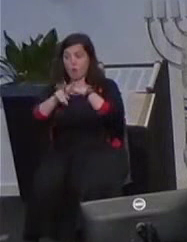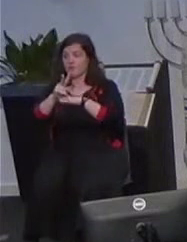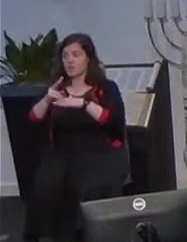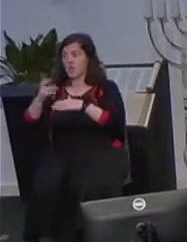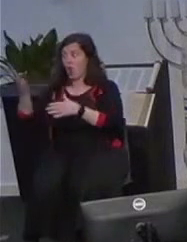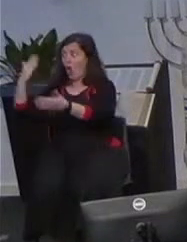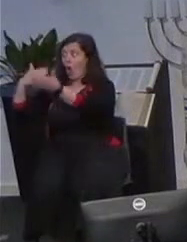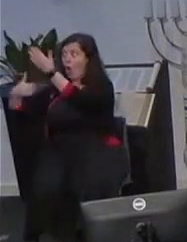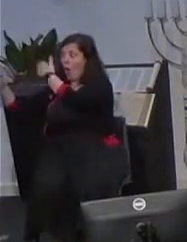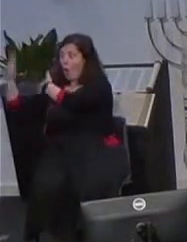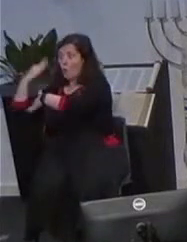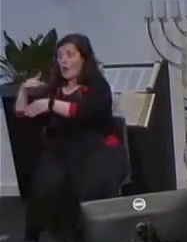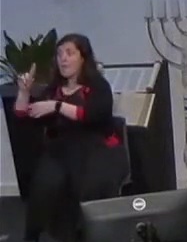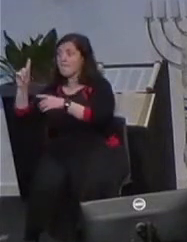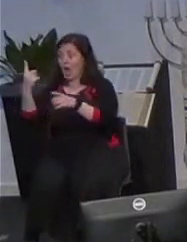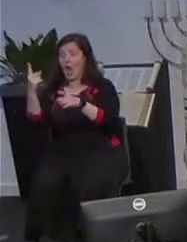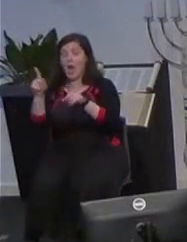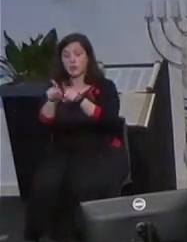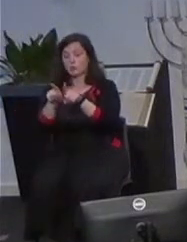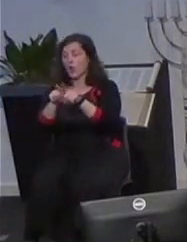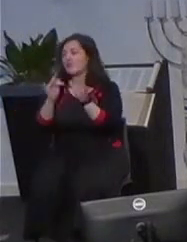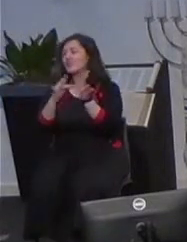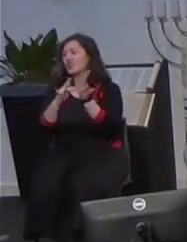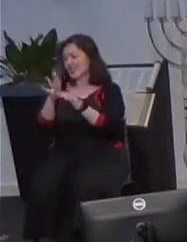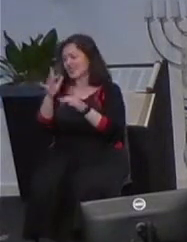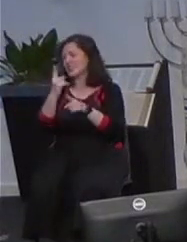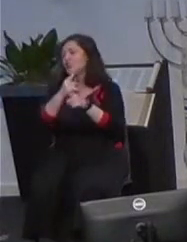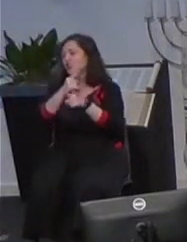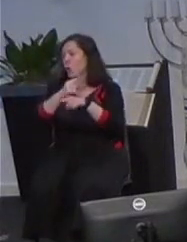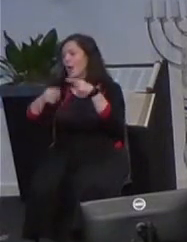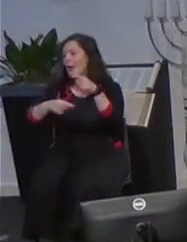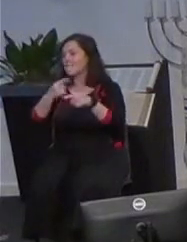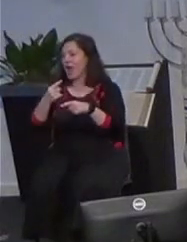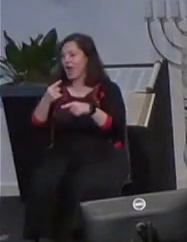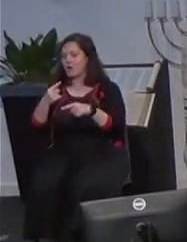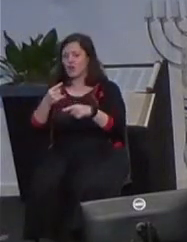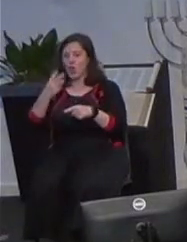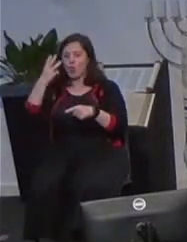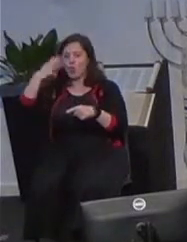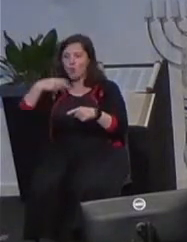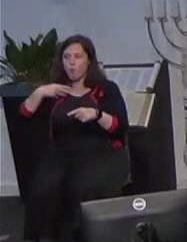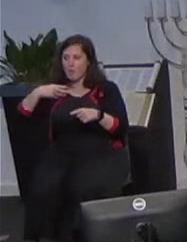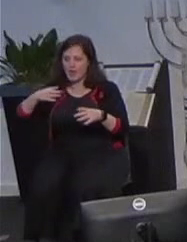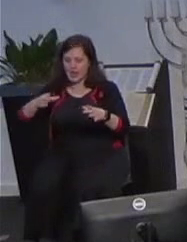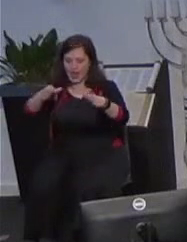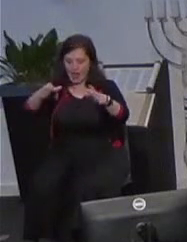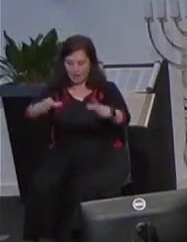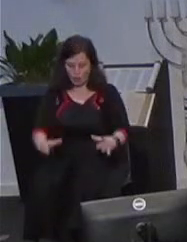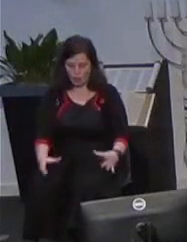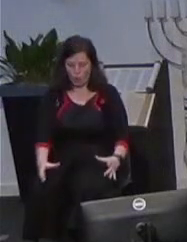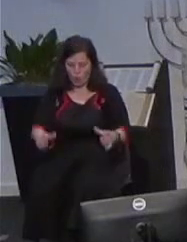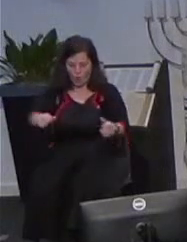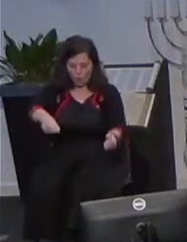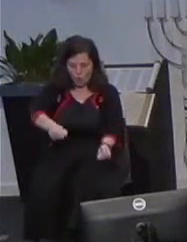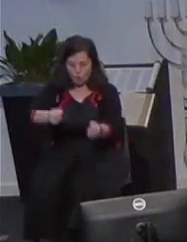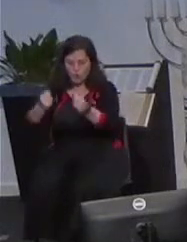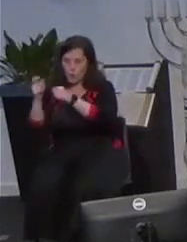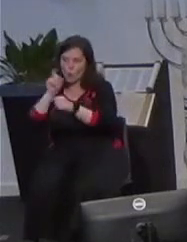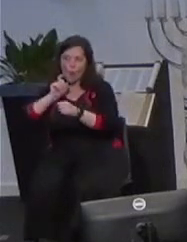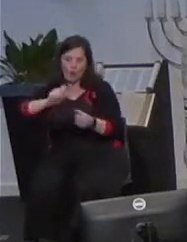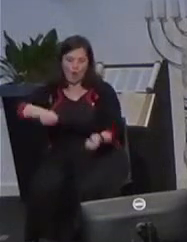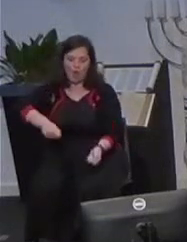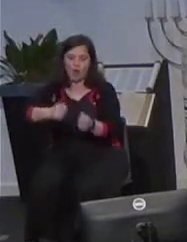spoke to a Samaritan woman at the well, he said, this woman turned to him and said, our ancestors, that's the ancestors of